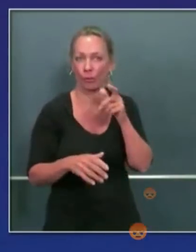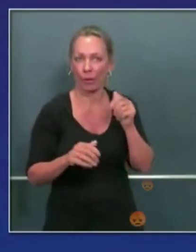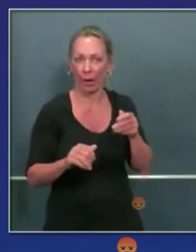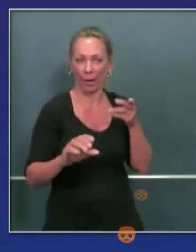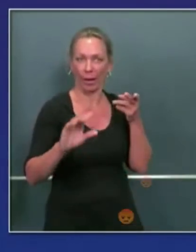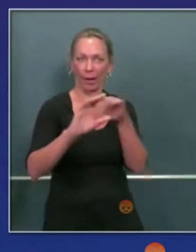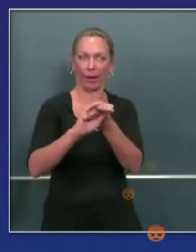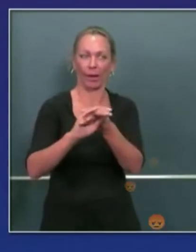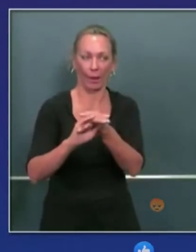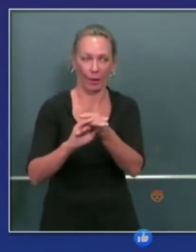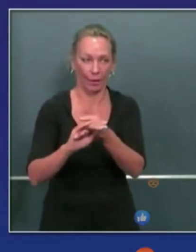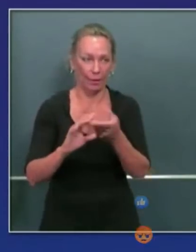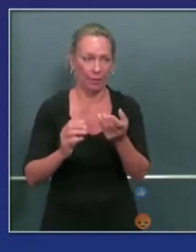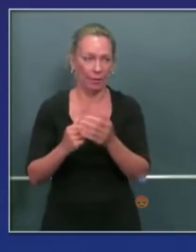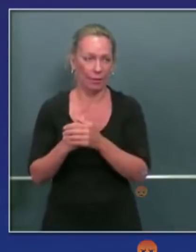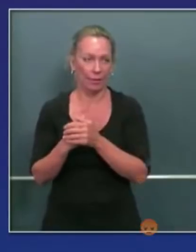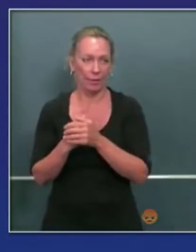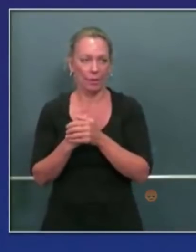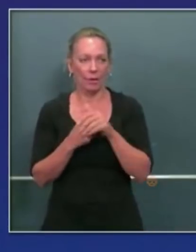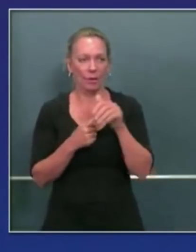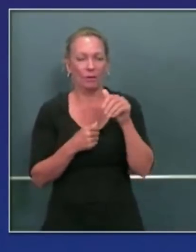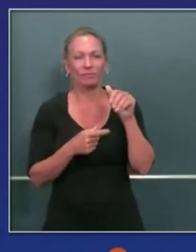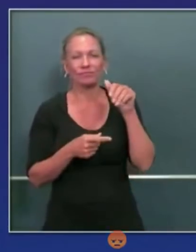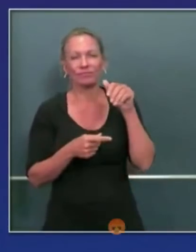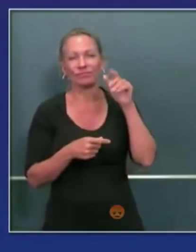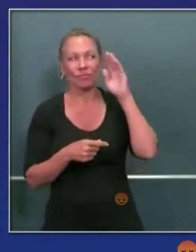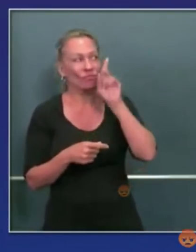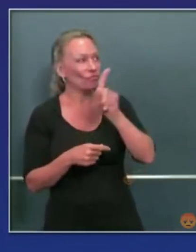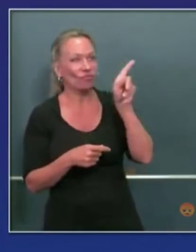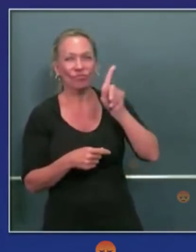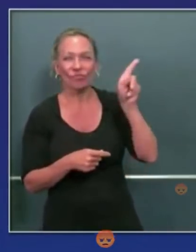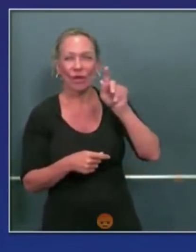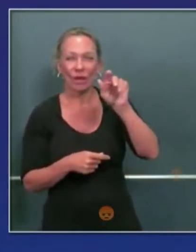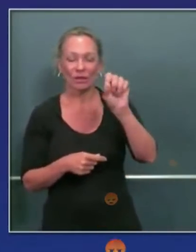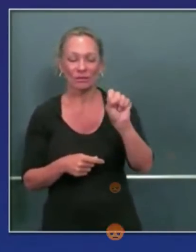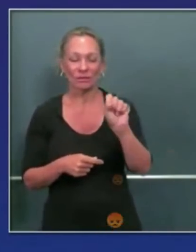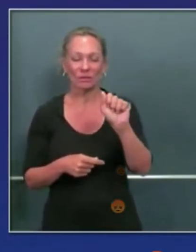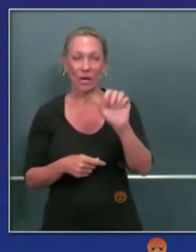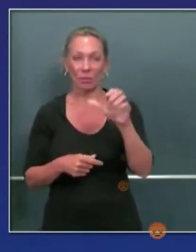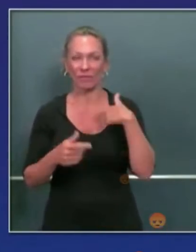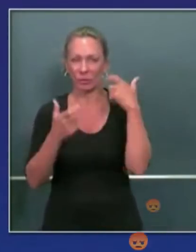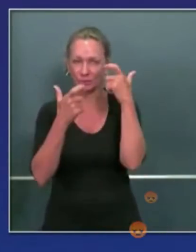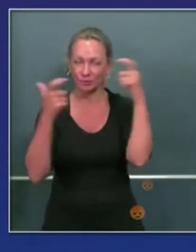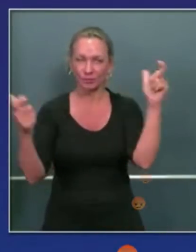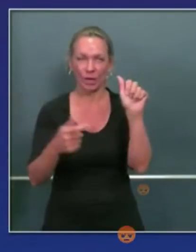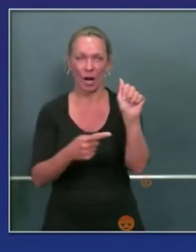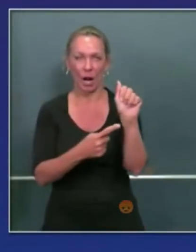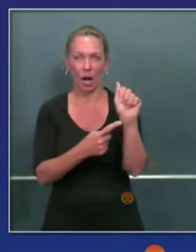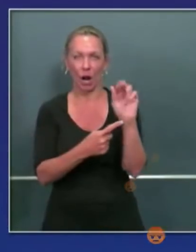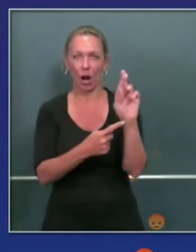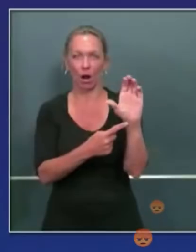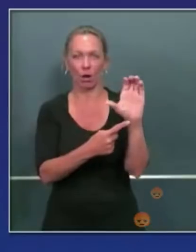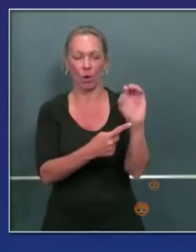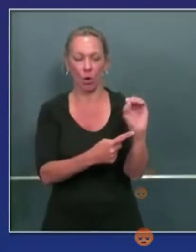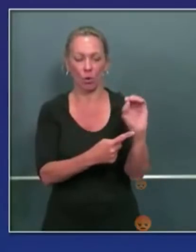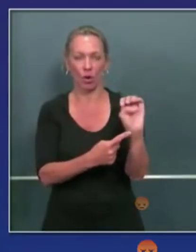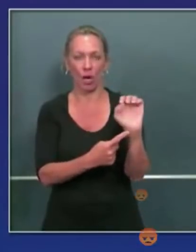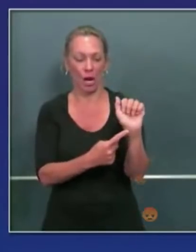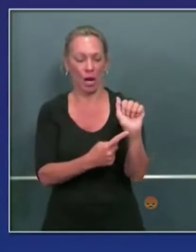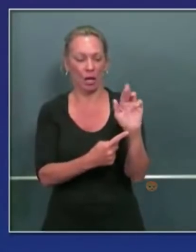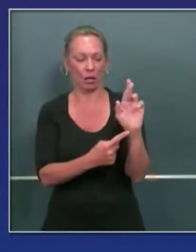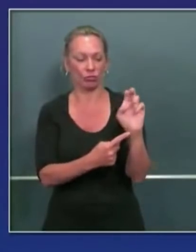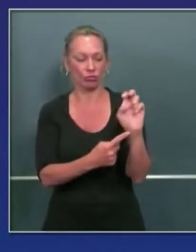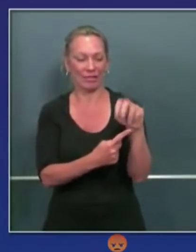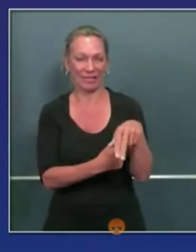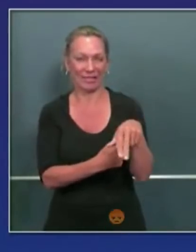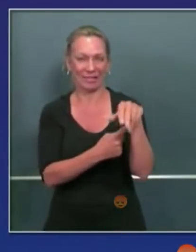nửa của cái alternative khả năng care tiếp nhận sites that have now capacity and của we can turn them on hệ thống y in tế pretty của short California. order. ICU admissions,